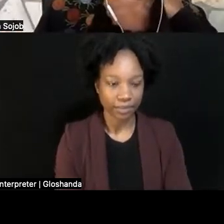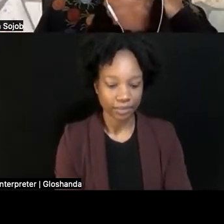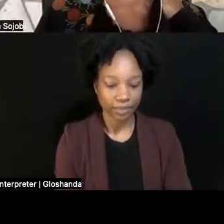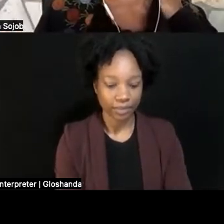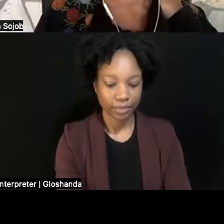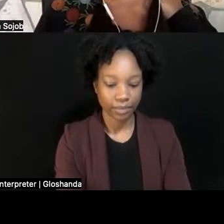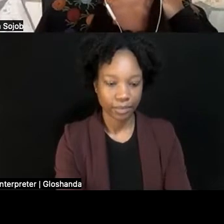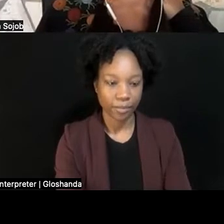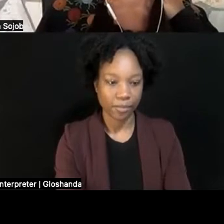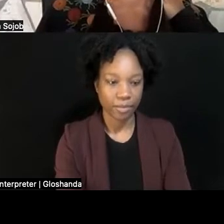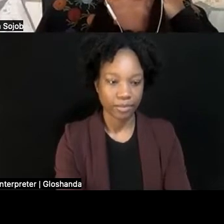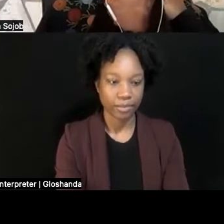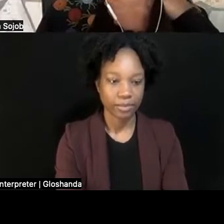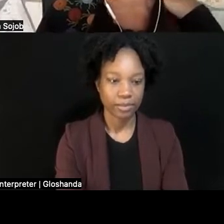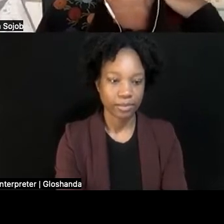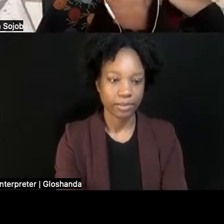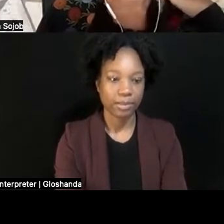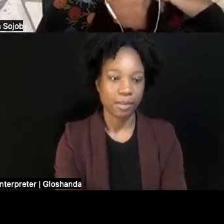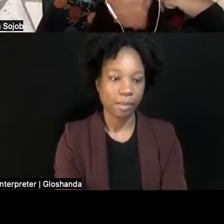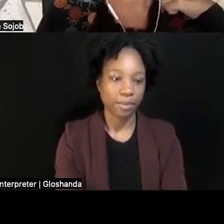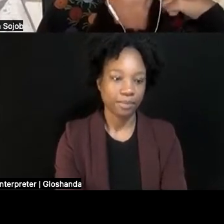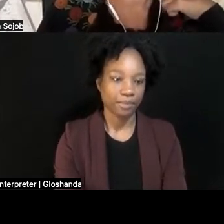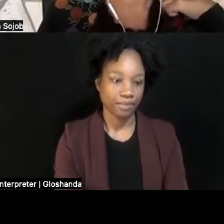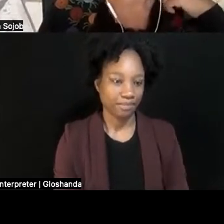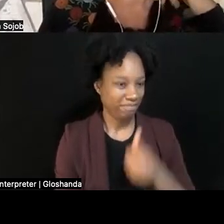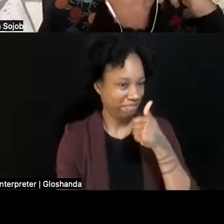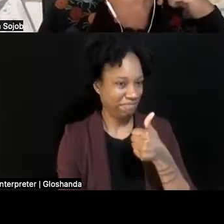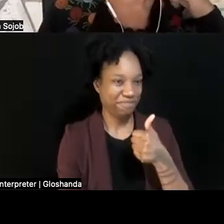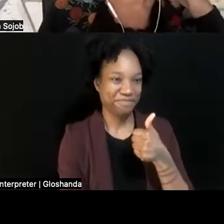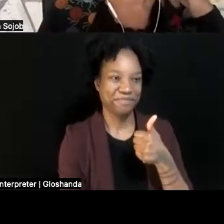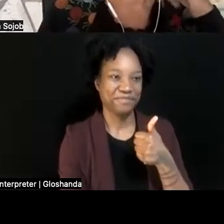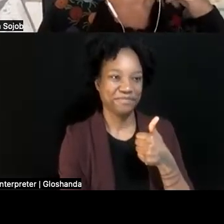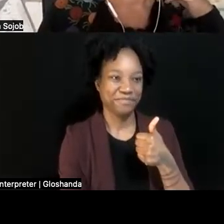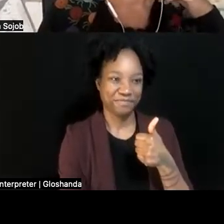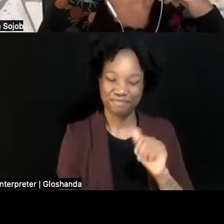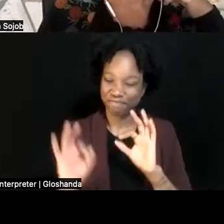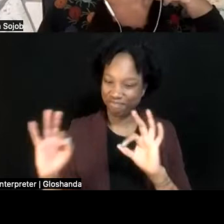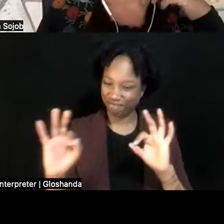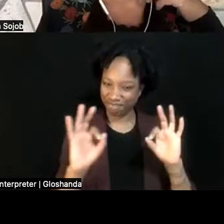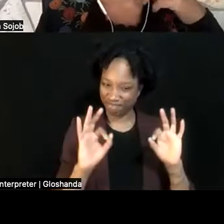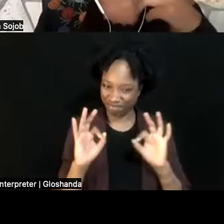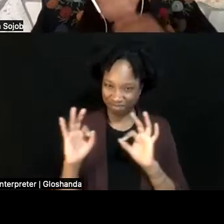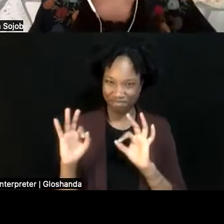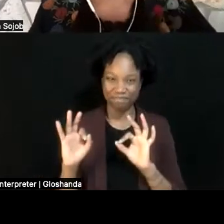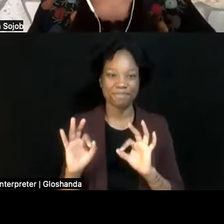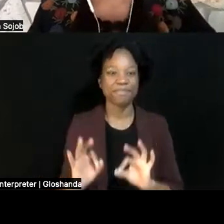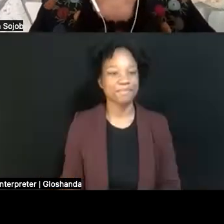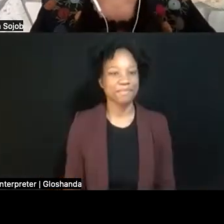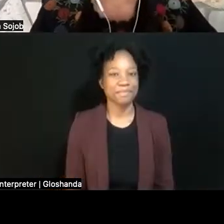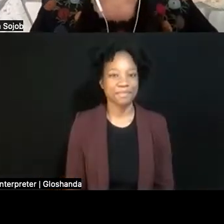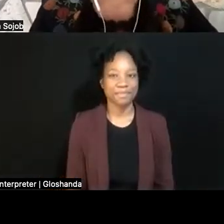Oh, good. Bien, No, yo bien. ok, también, todo bien. Oh, good.